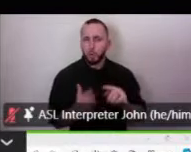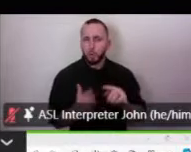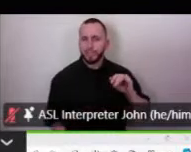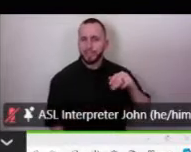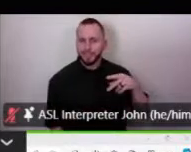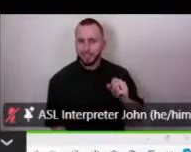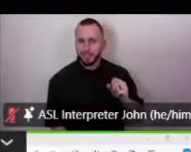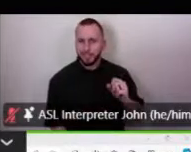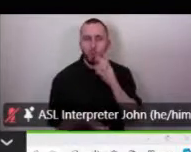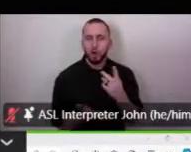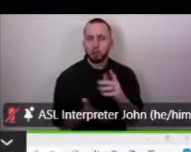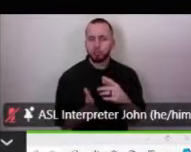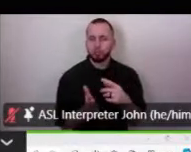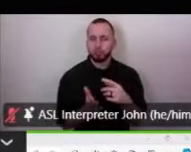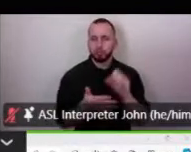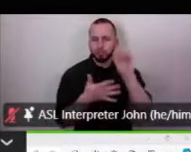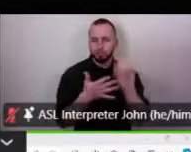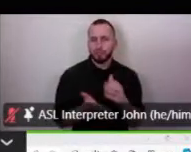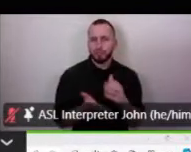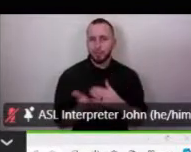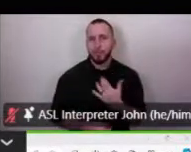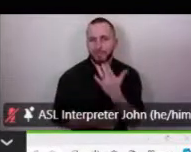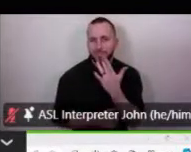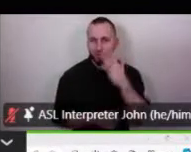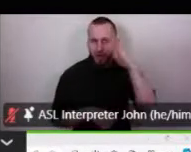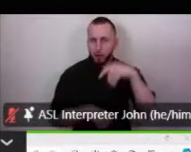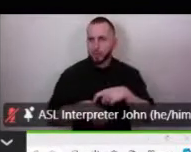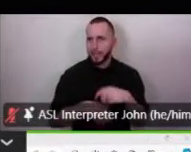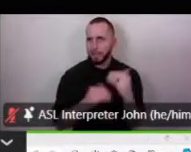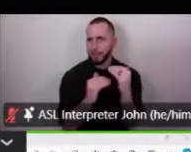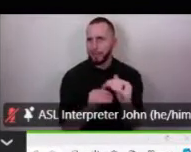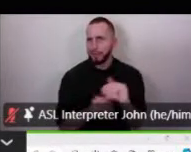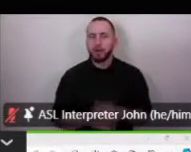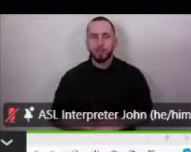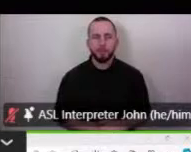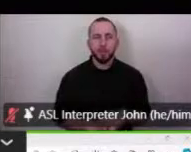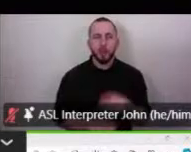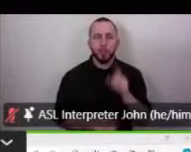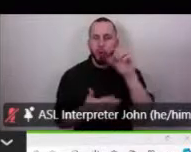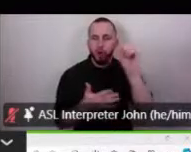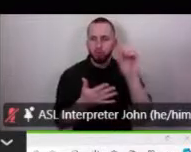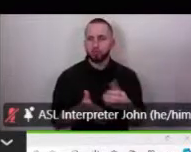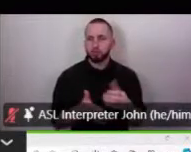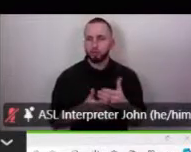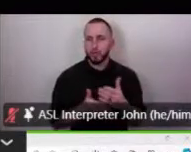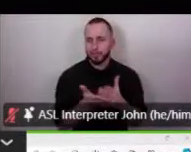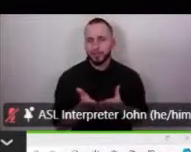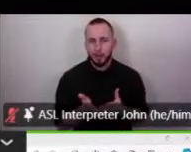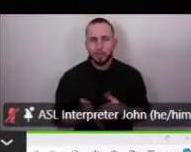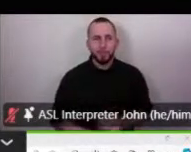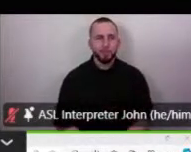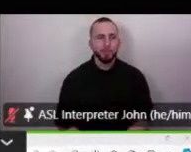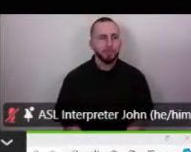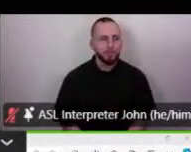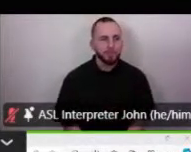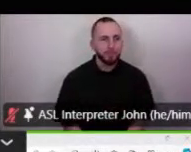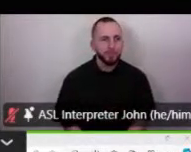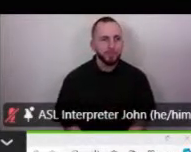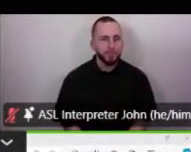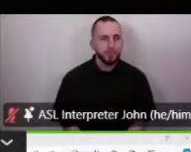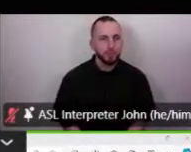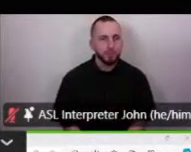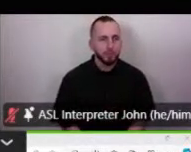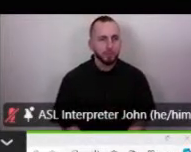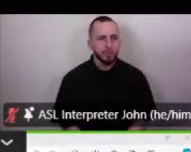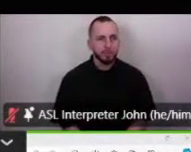of my favorites because I know we're tight on time, but we'll go through some resources as well. And you're able to dive into these on your own based on